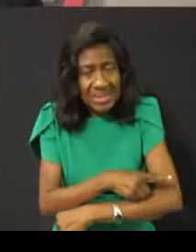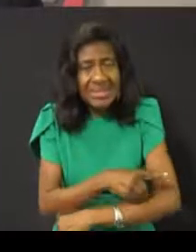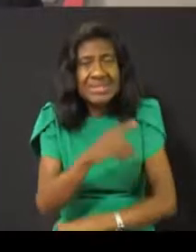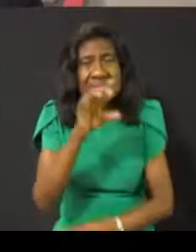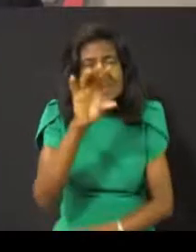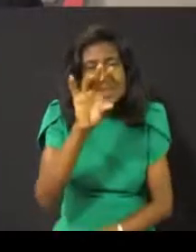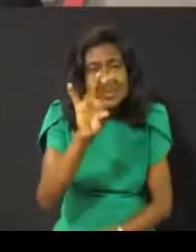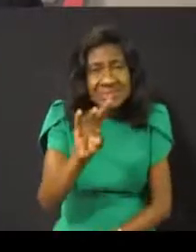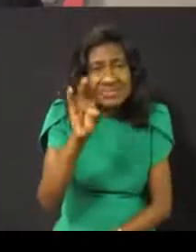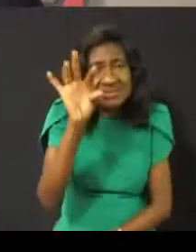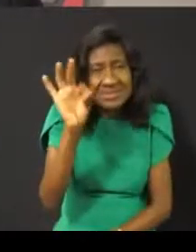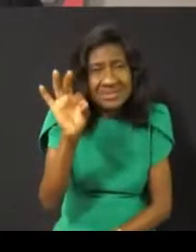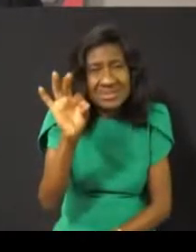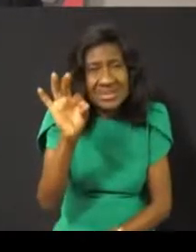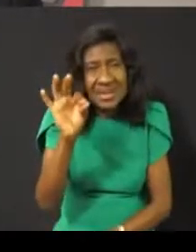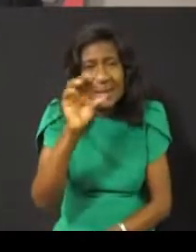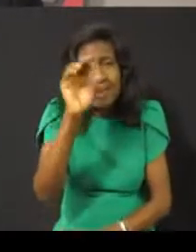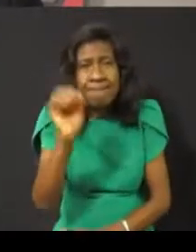79% being vaccinated.